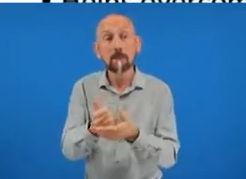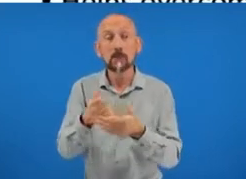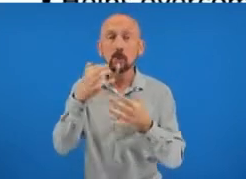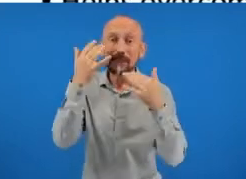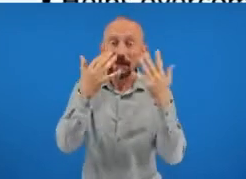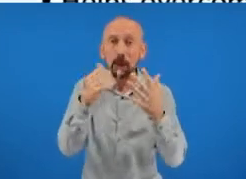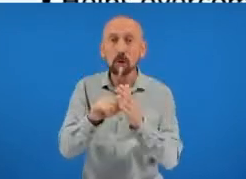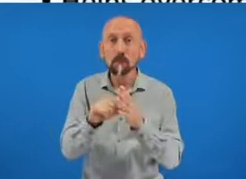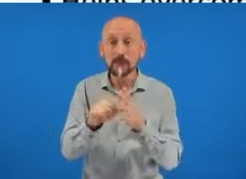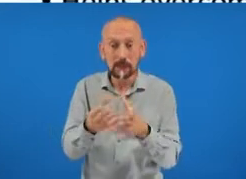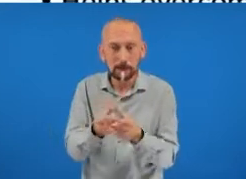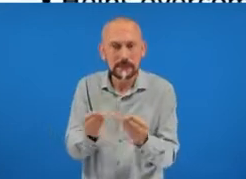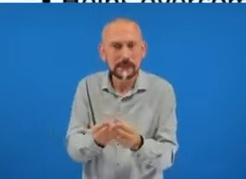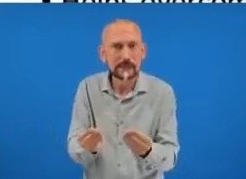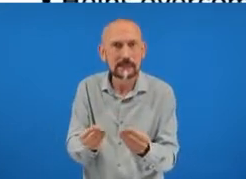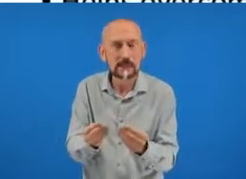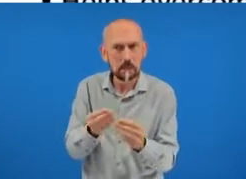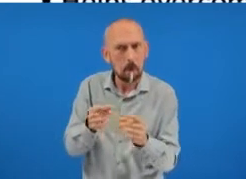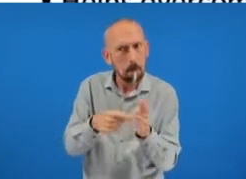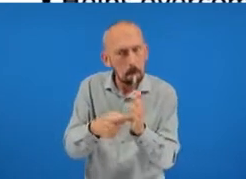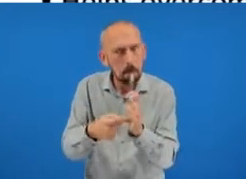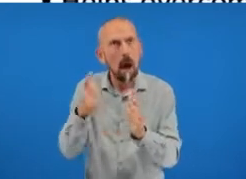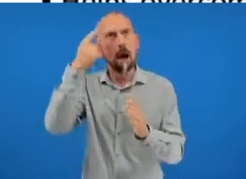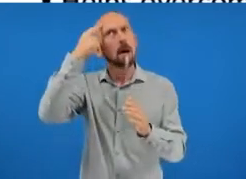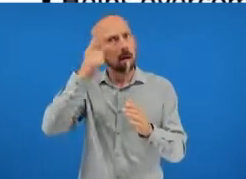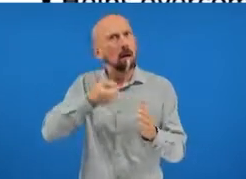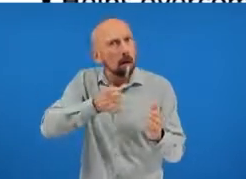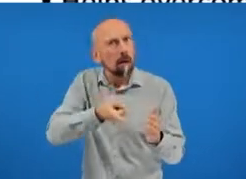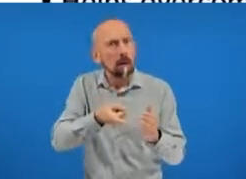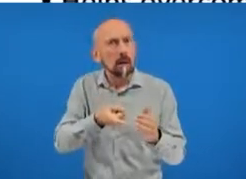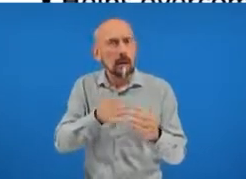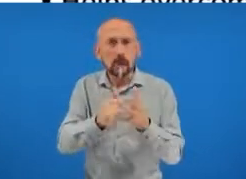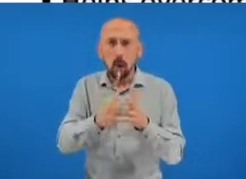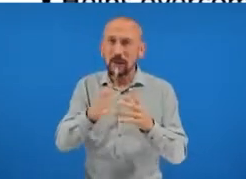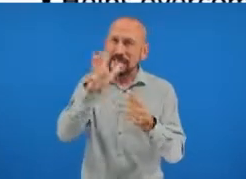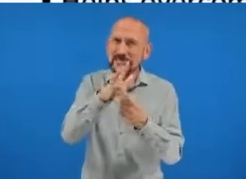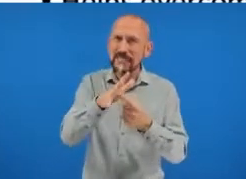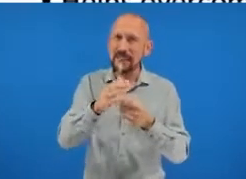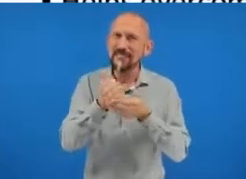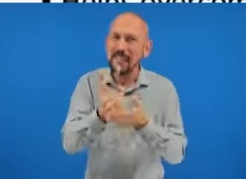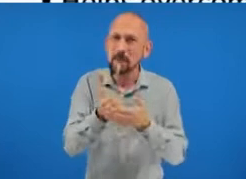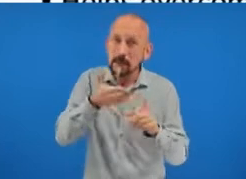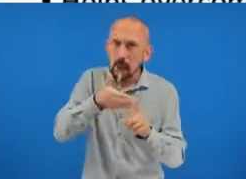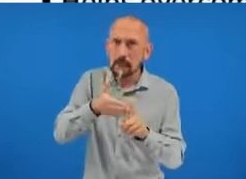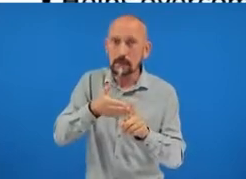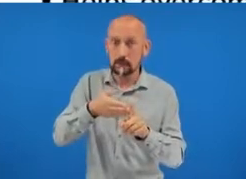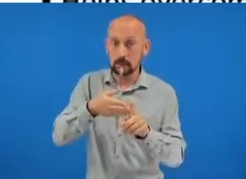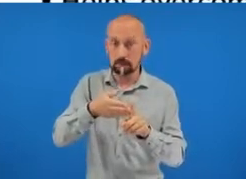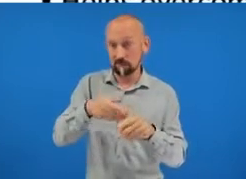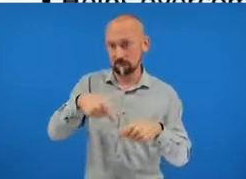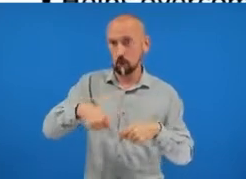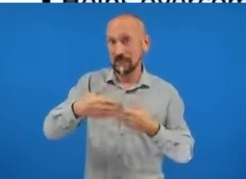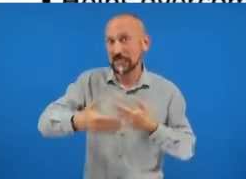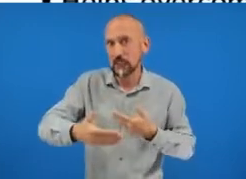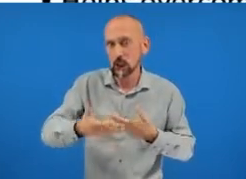have been missed, okay, and revealed some really key therapy targets that were going to be important in that session, and also helped overcome